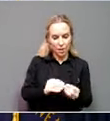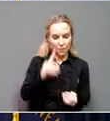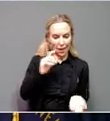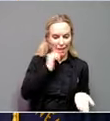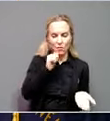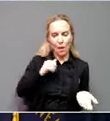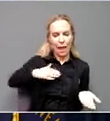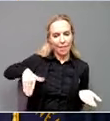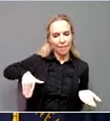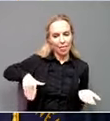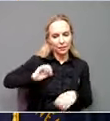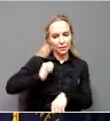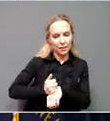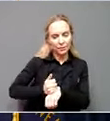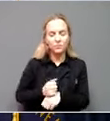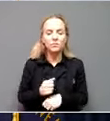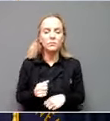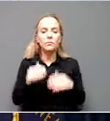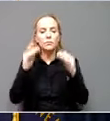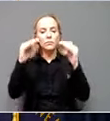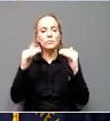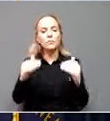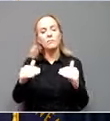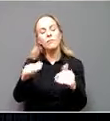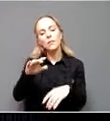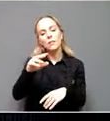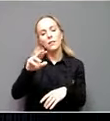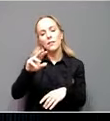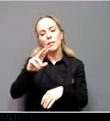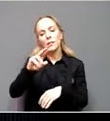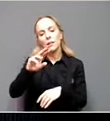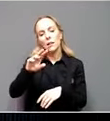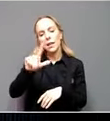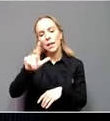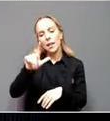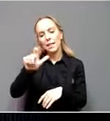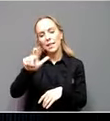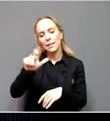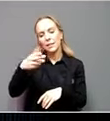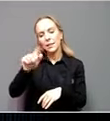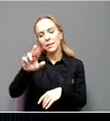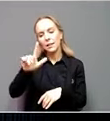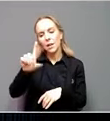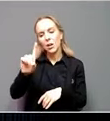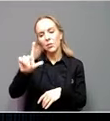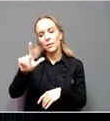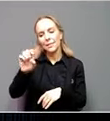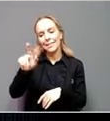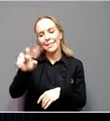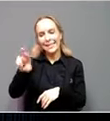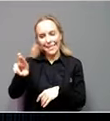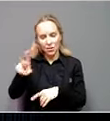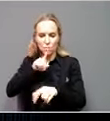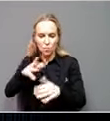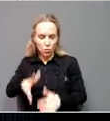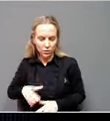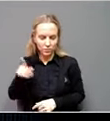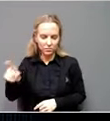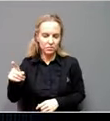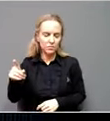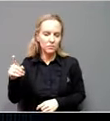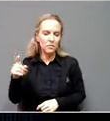the Lexington Herald Leader. Thank you, Governor. Got another infrastructure